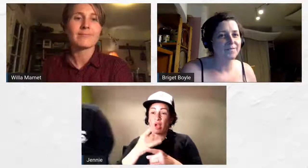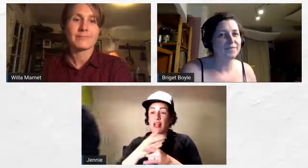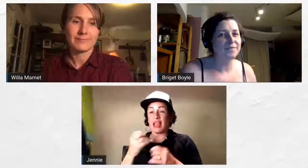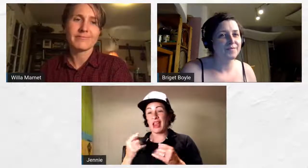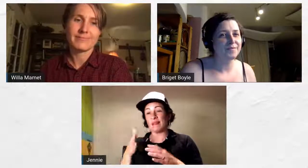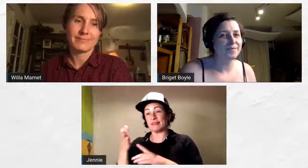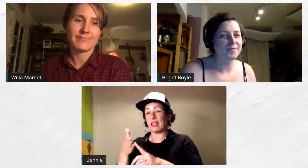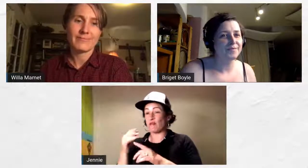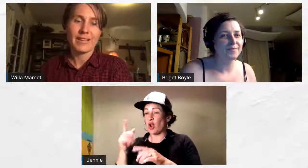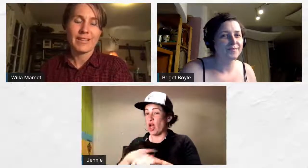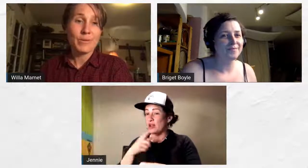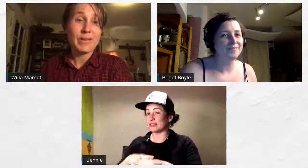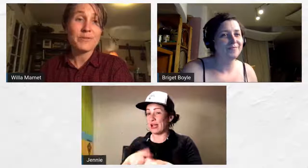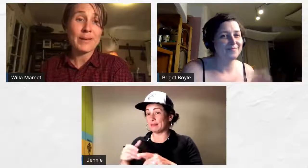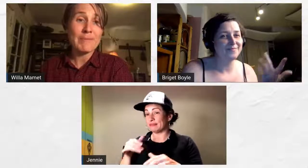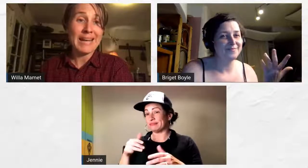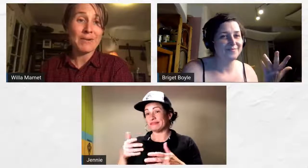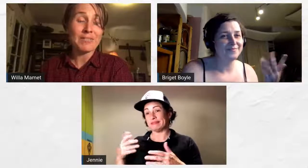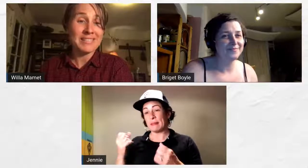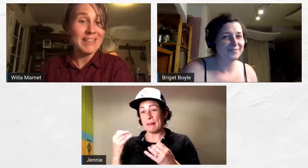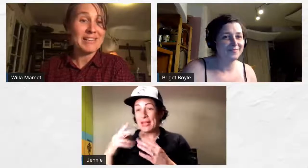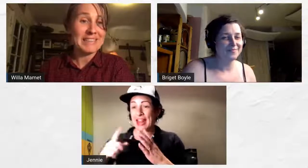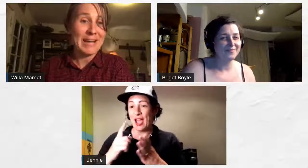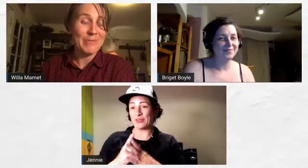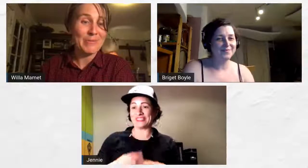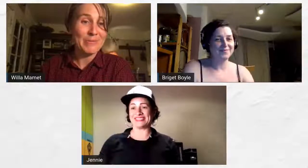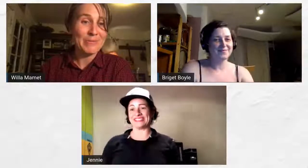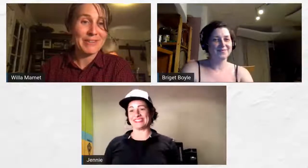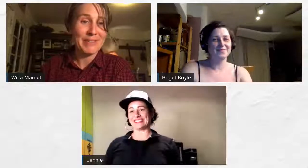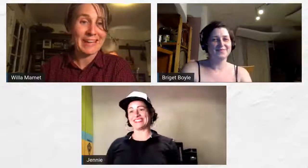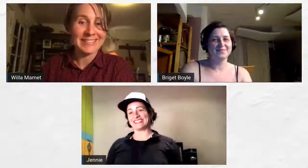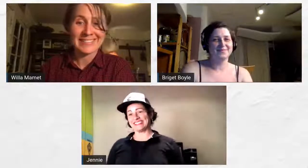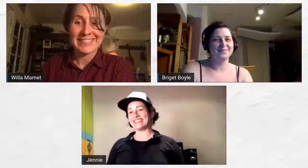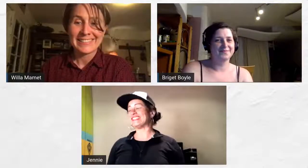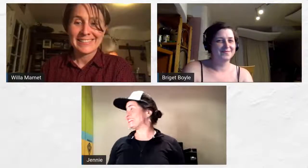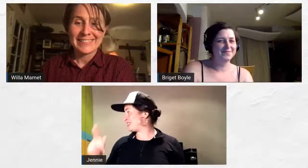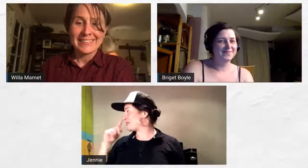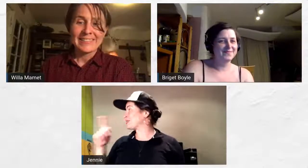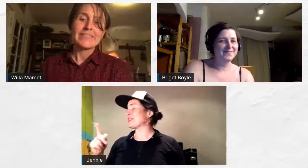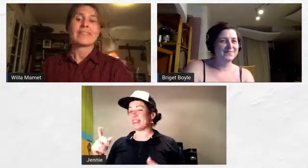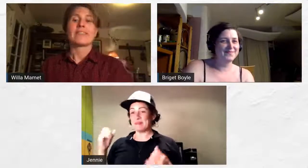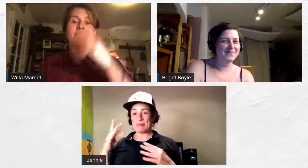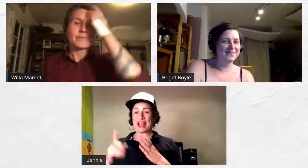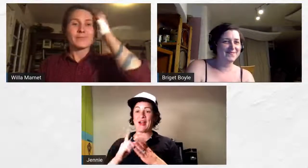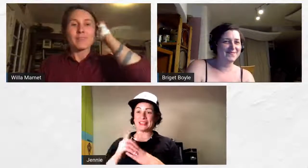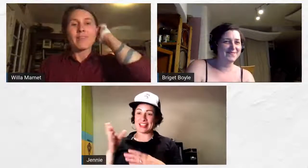Room. We have spent many hours together at the Ivy Room, in fact. True.